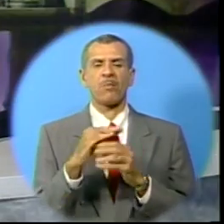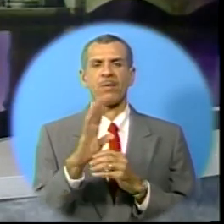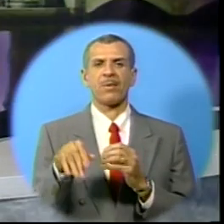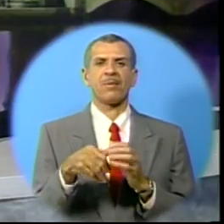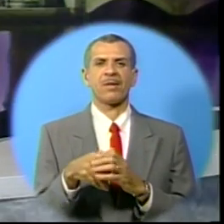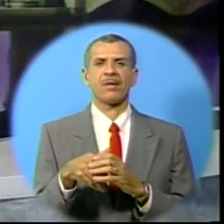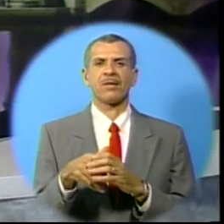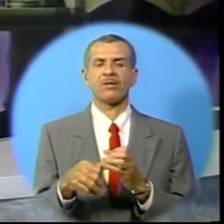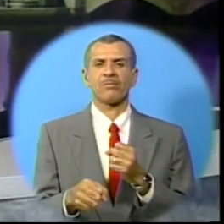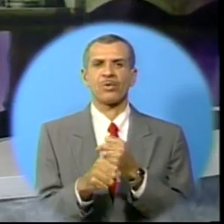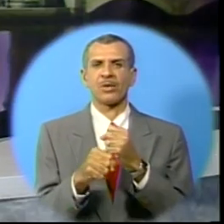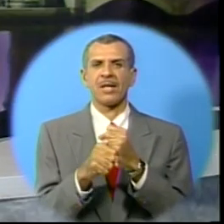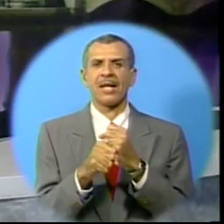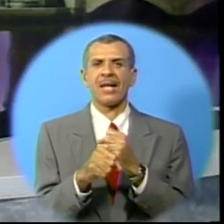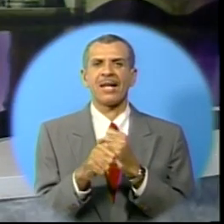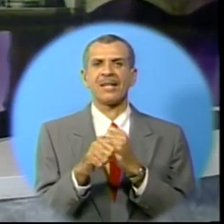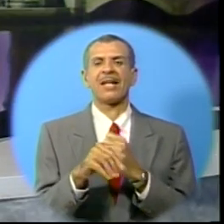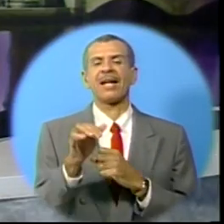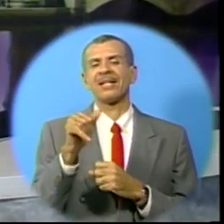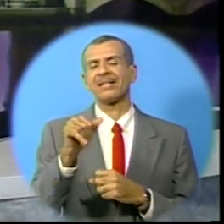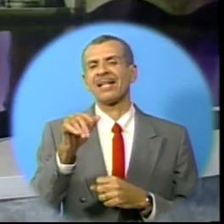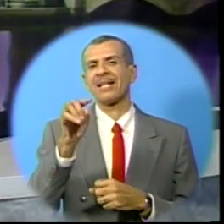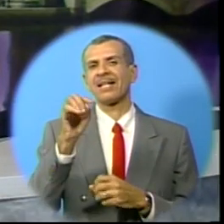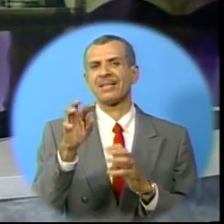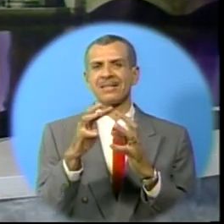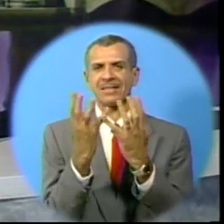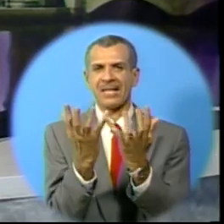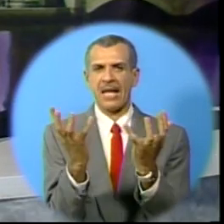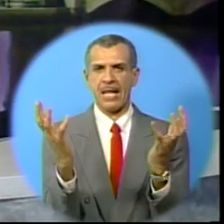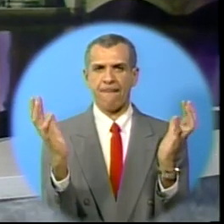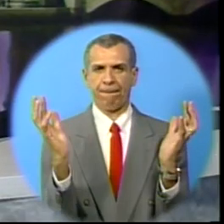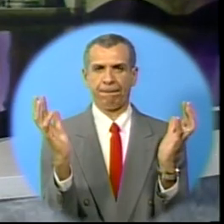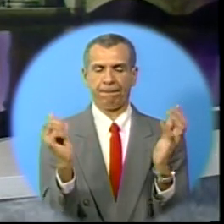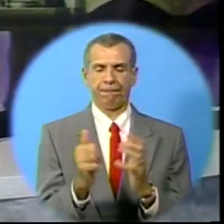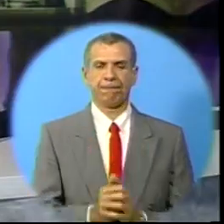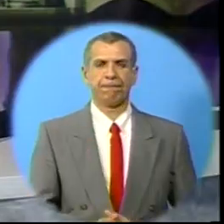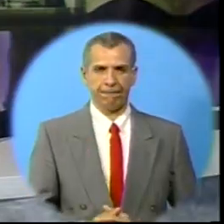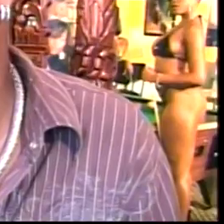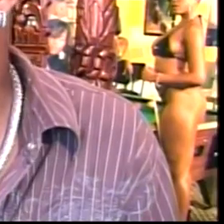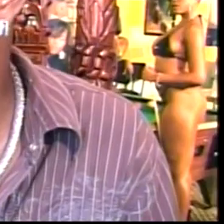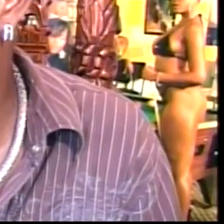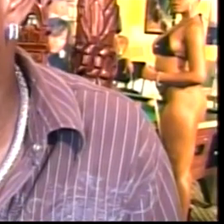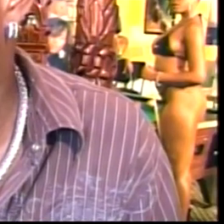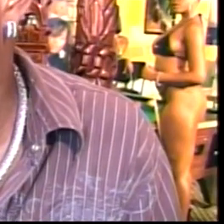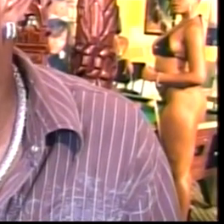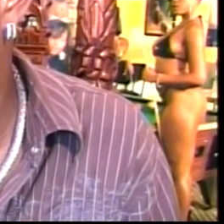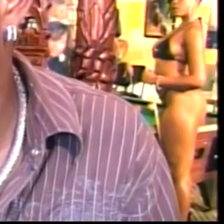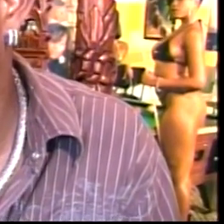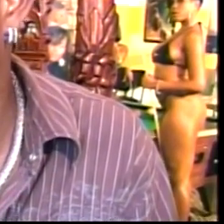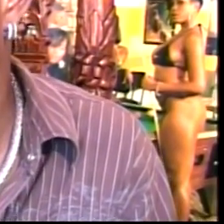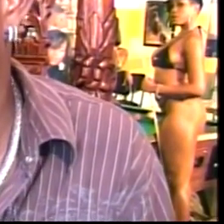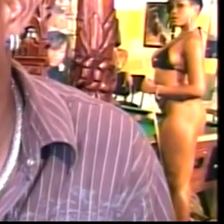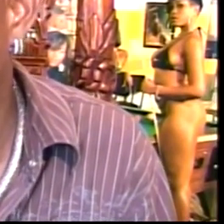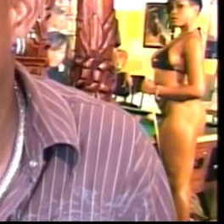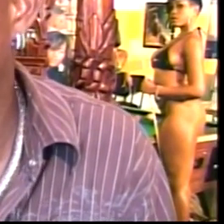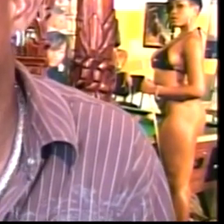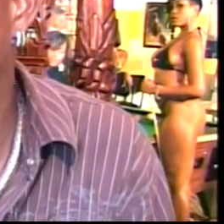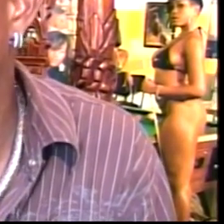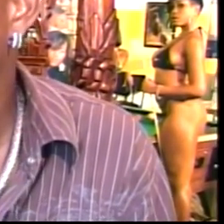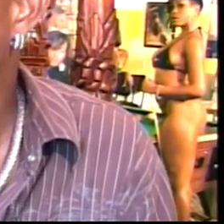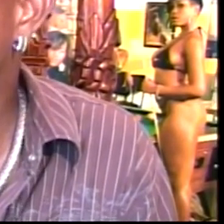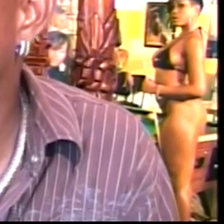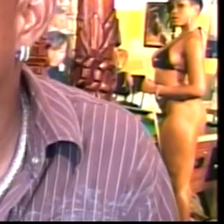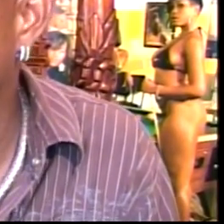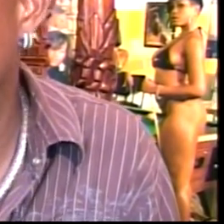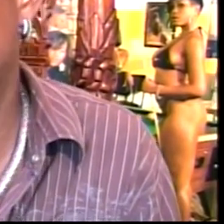stadium, which will happen if something is created to attract them. The answer to that I've pushed for years, I'm going to take the challenge